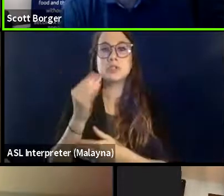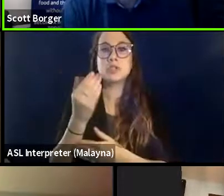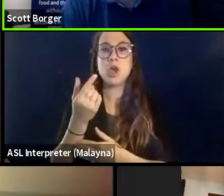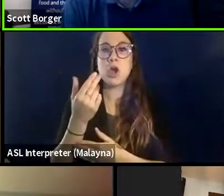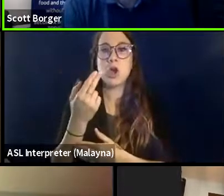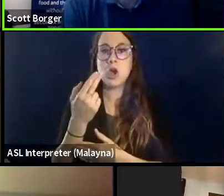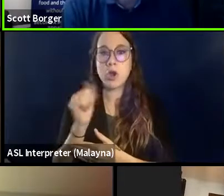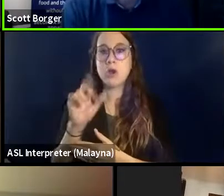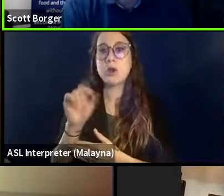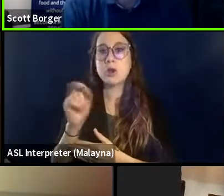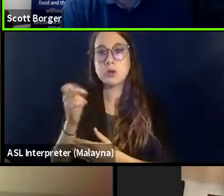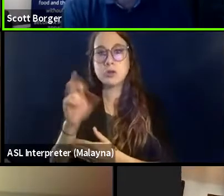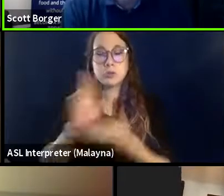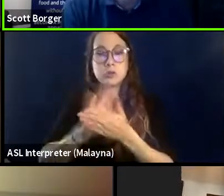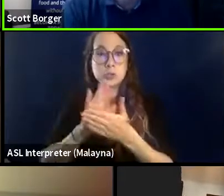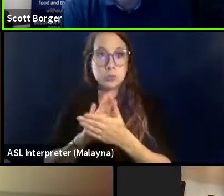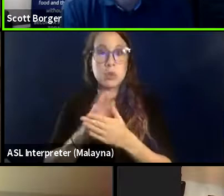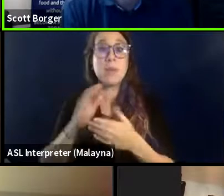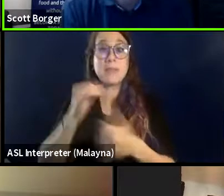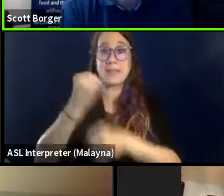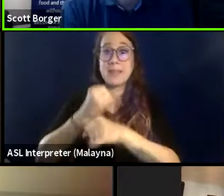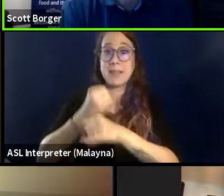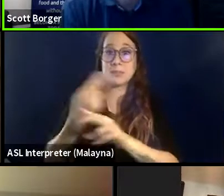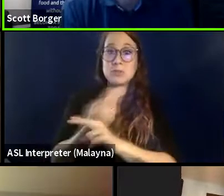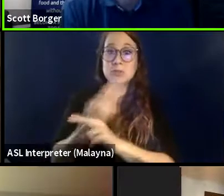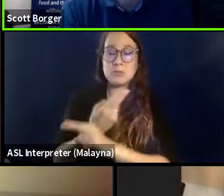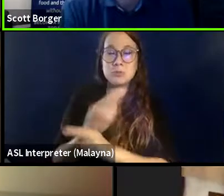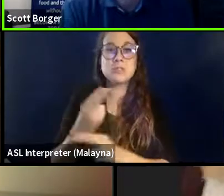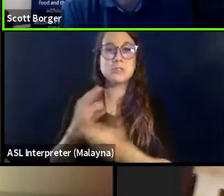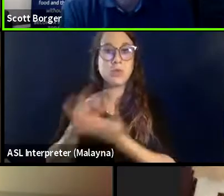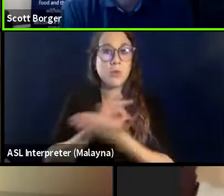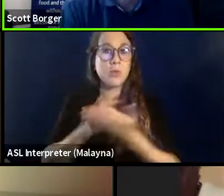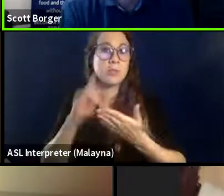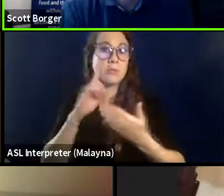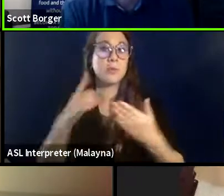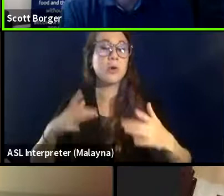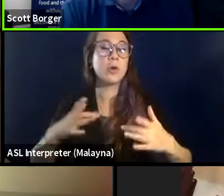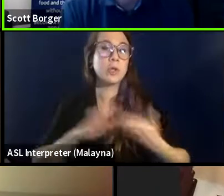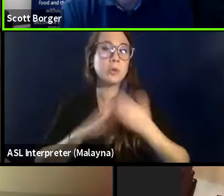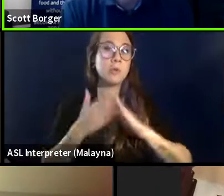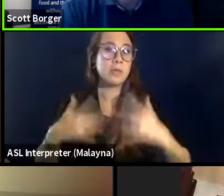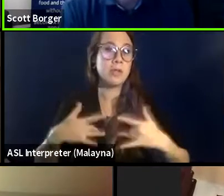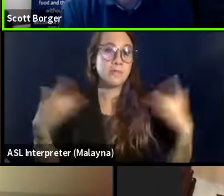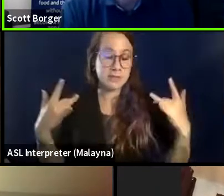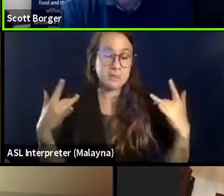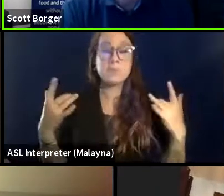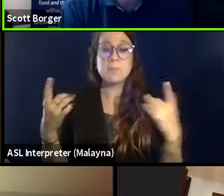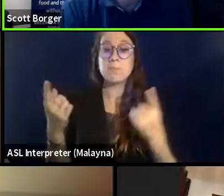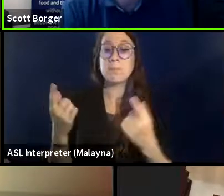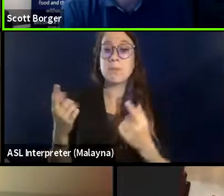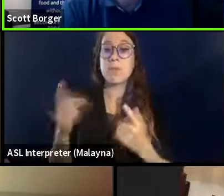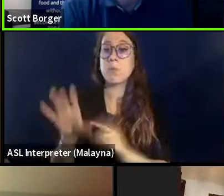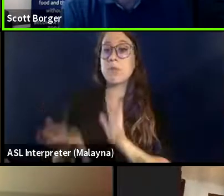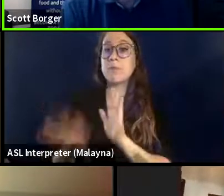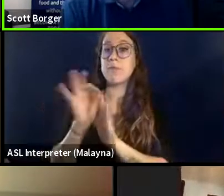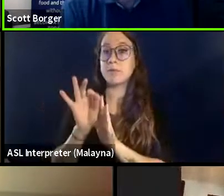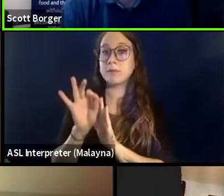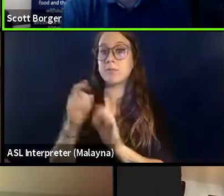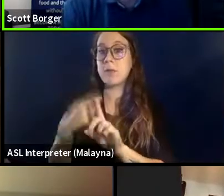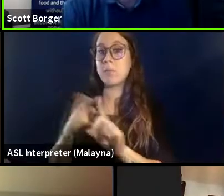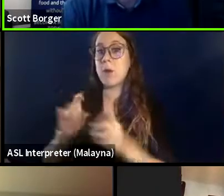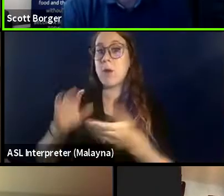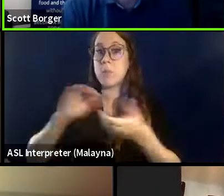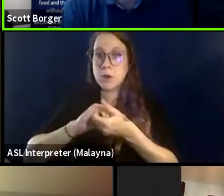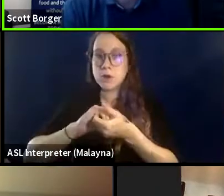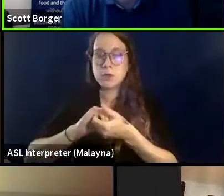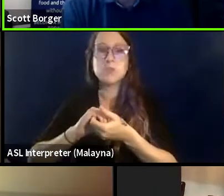actually used Breadcoins for a community event. And what we found with our partners is that when you bring food to an event, it connects